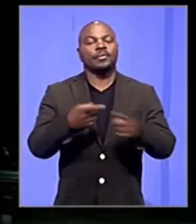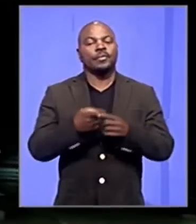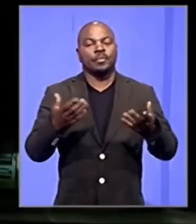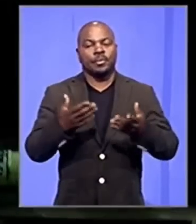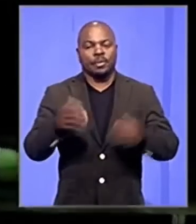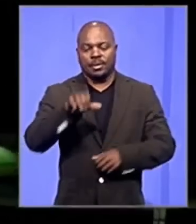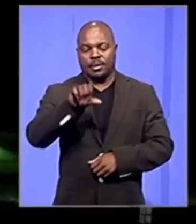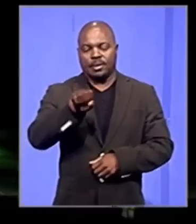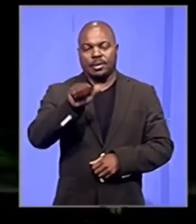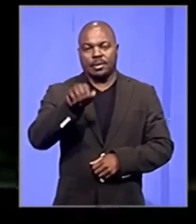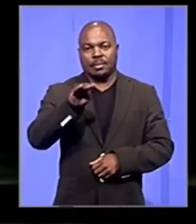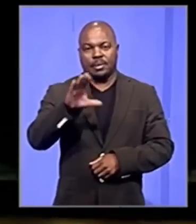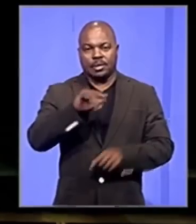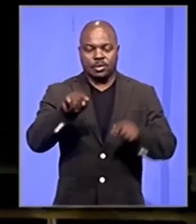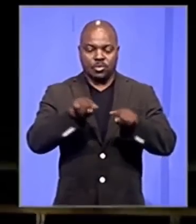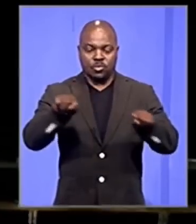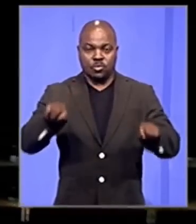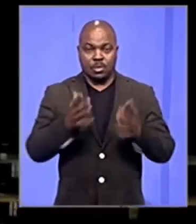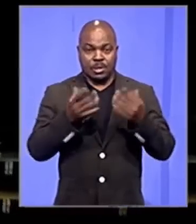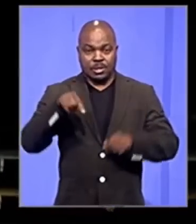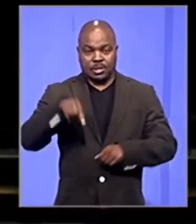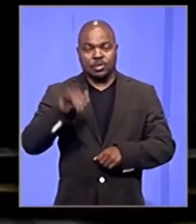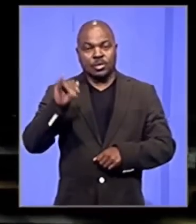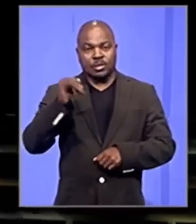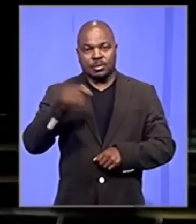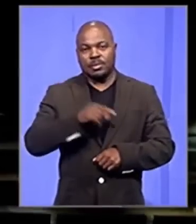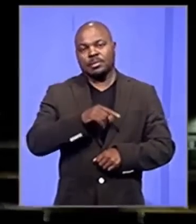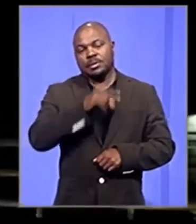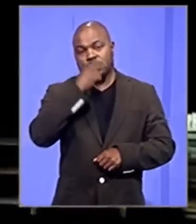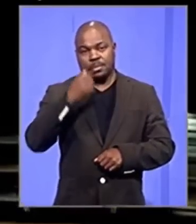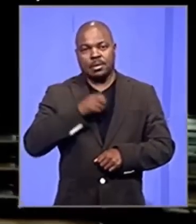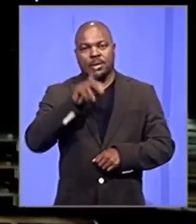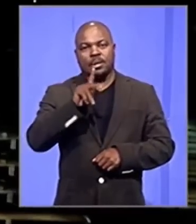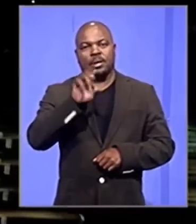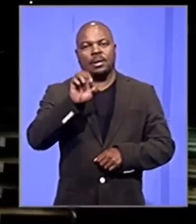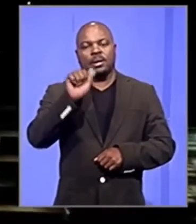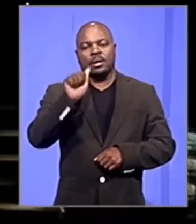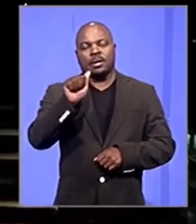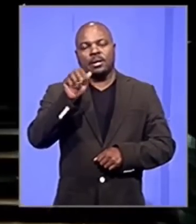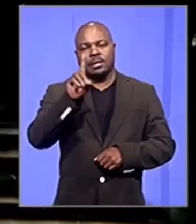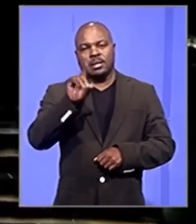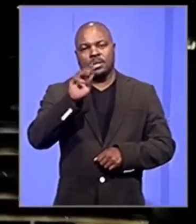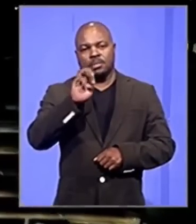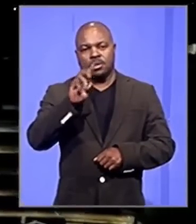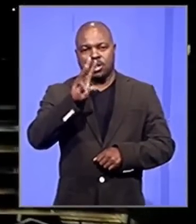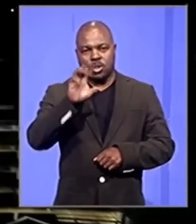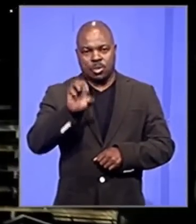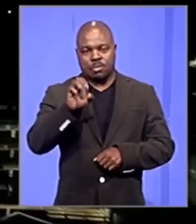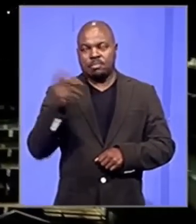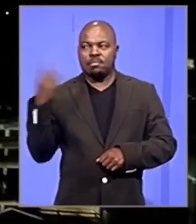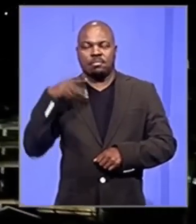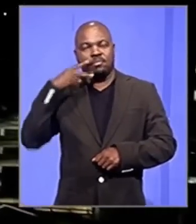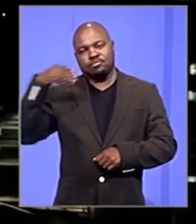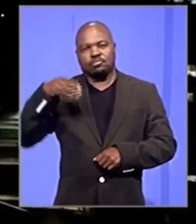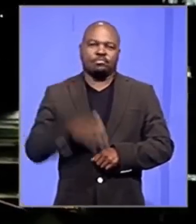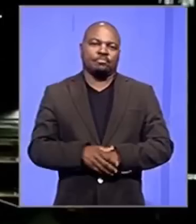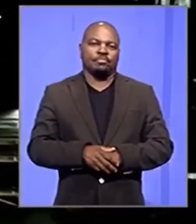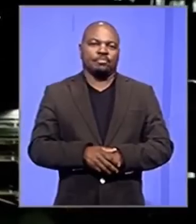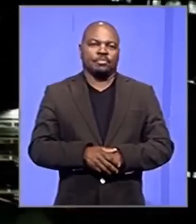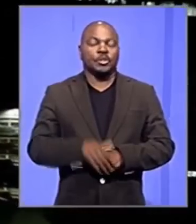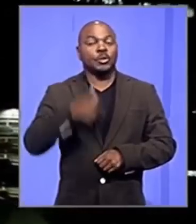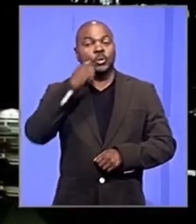Katlamalalo go tswa mo SABC Studio 10 Auckland Park Johannesburg ke nna ke Adimilo Malusi mme ke na le Augustine Letlalo re go